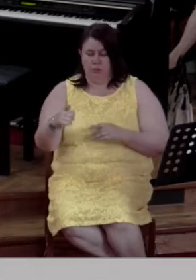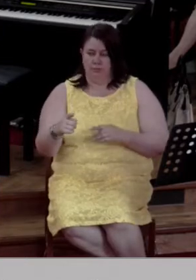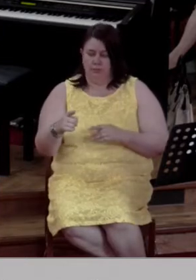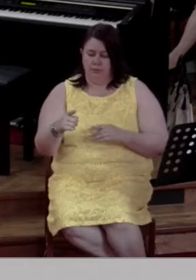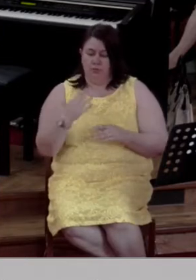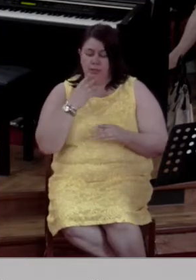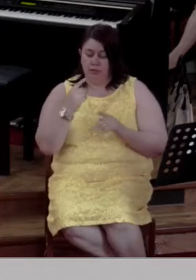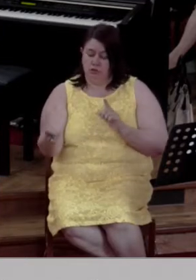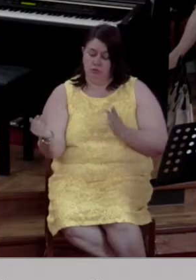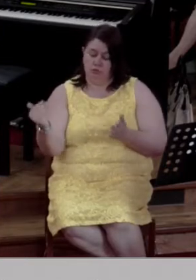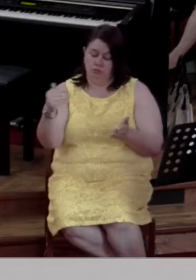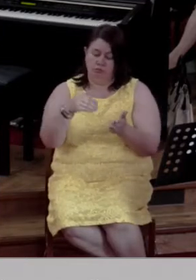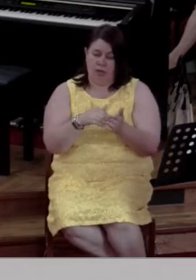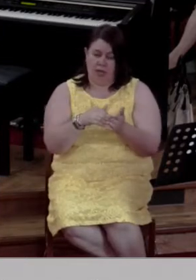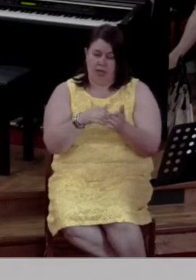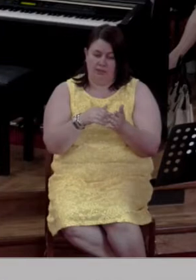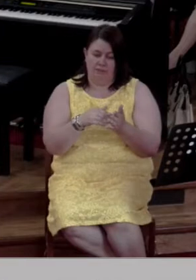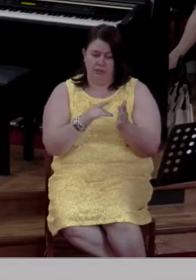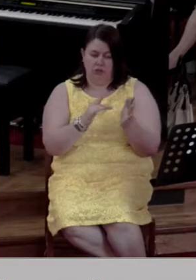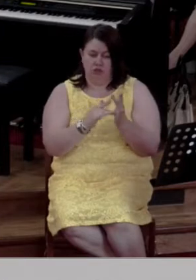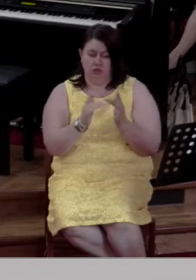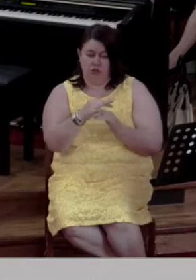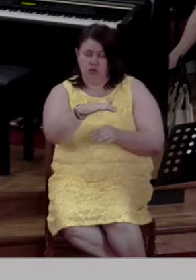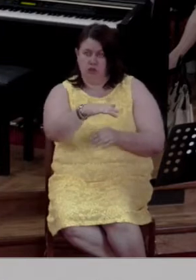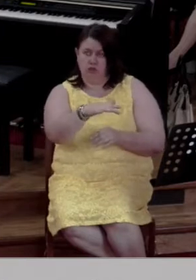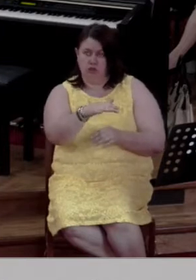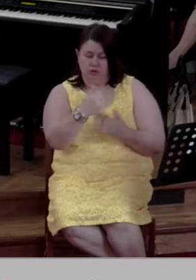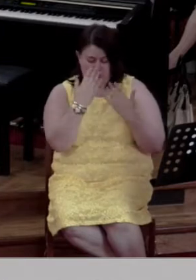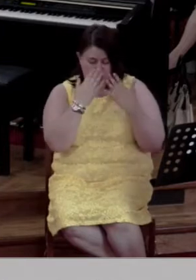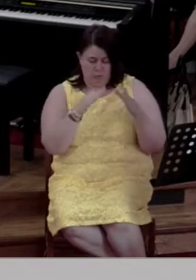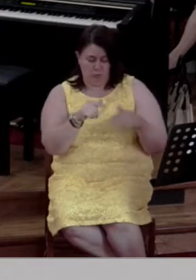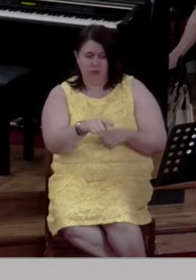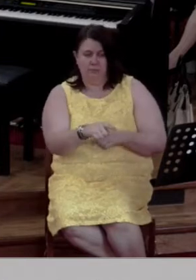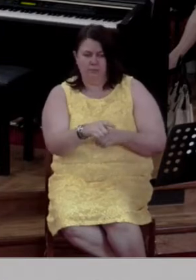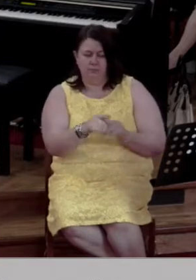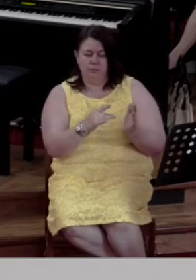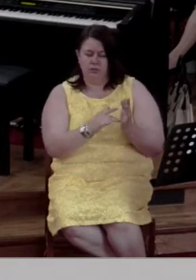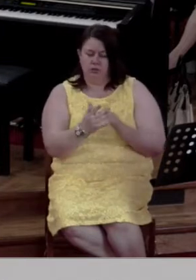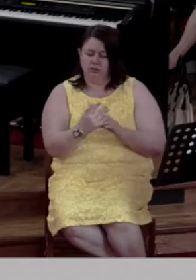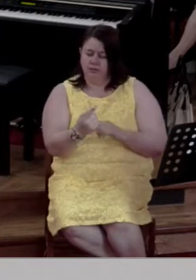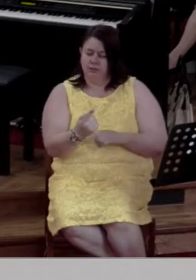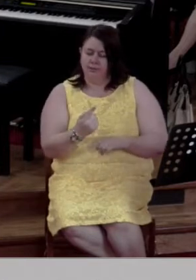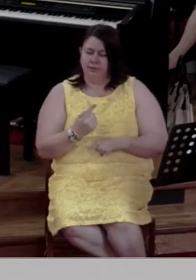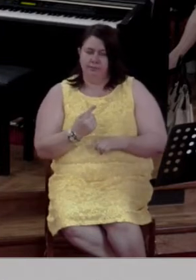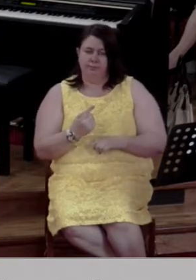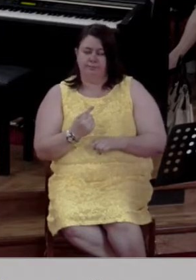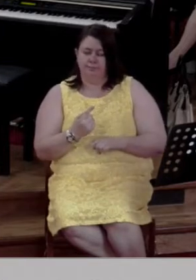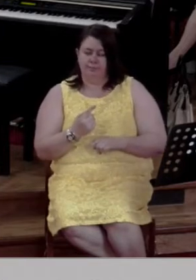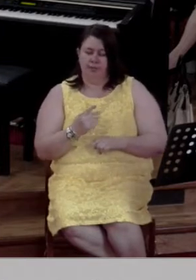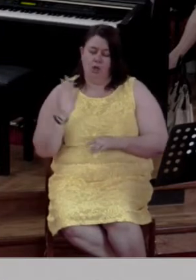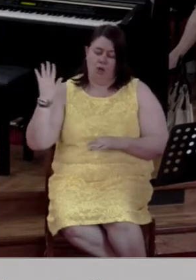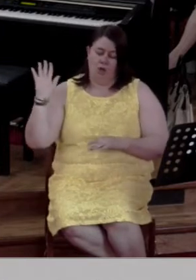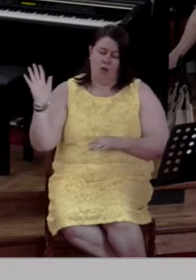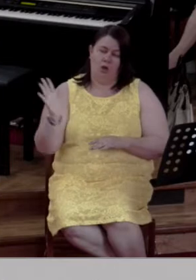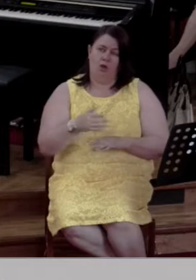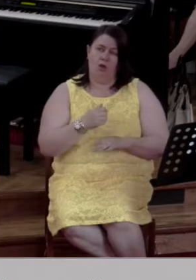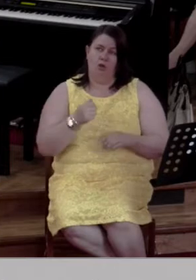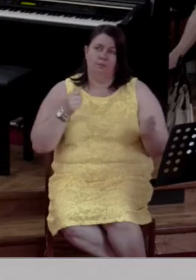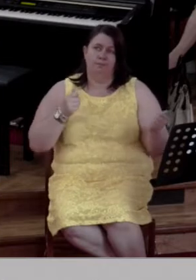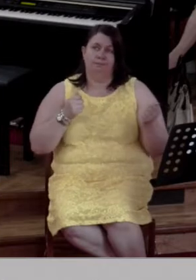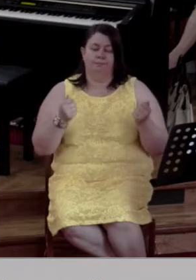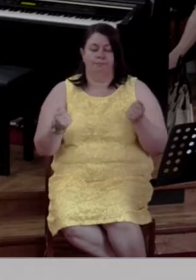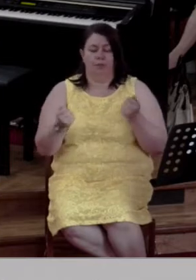him, but some doubted. Then Jesus came to them and said, "All authority in heaven and on earth